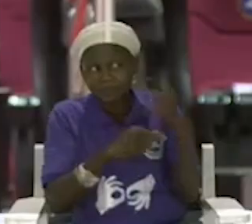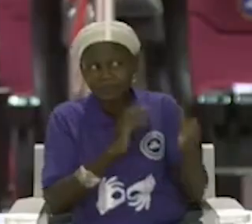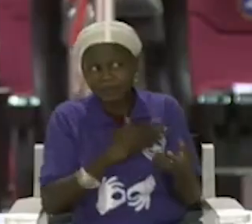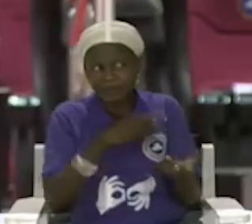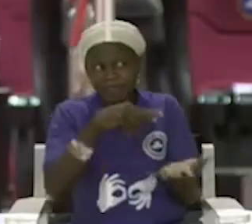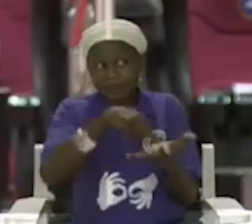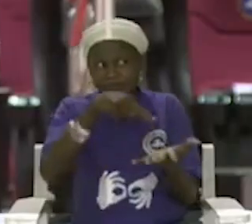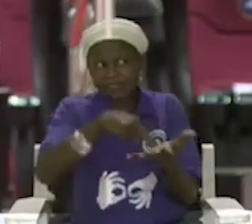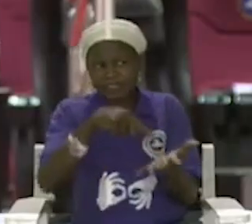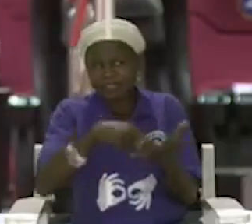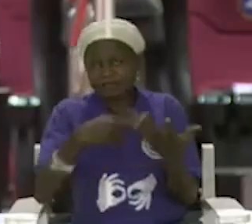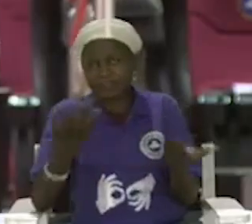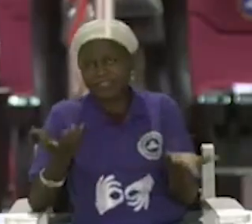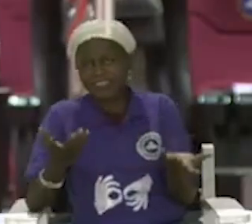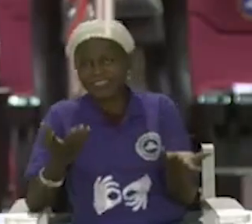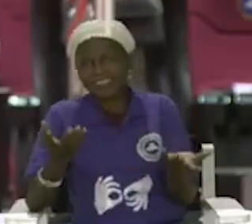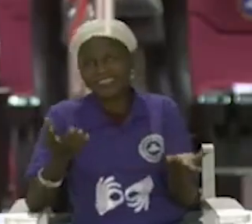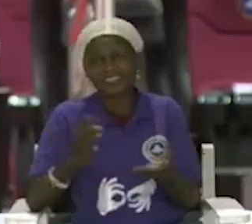representative.